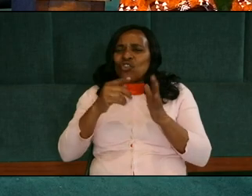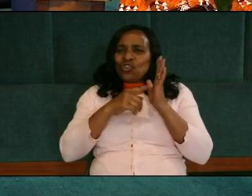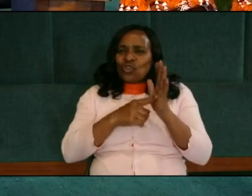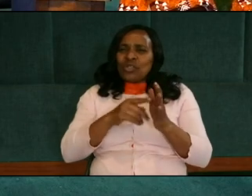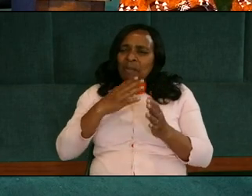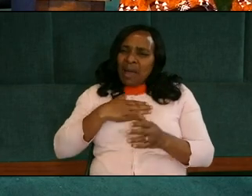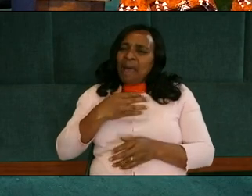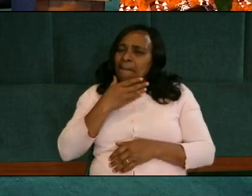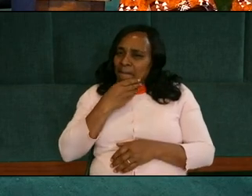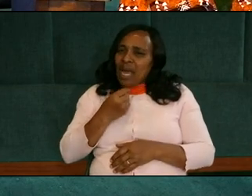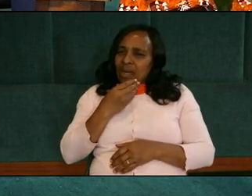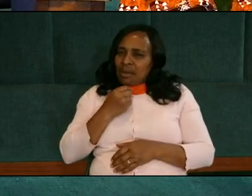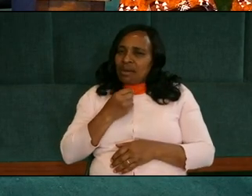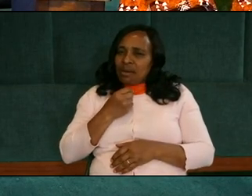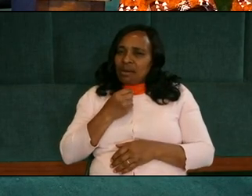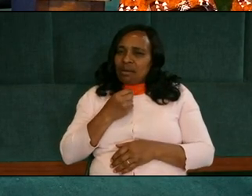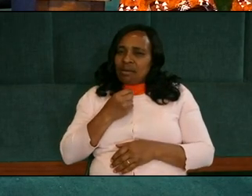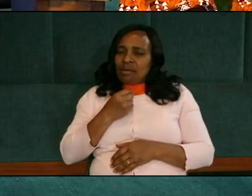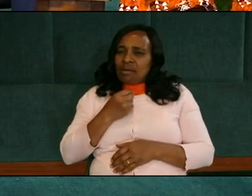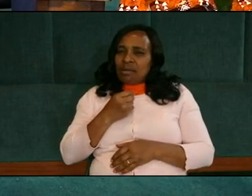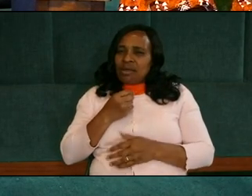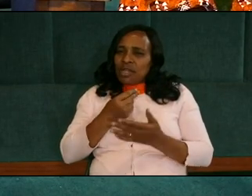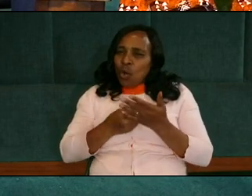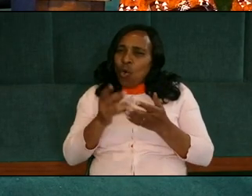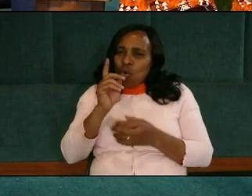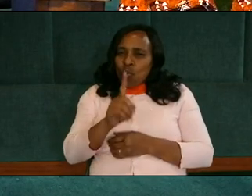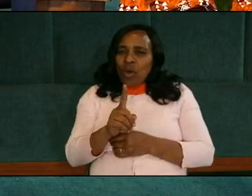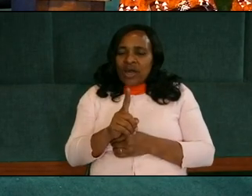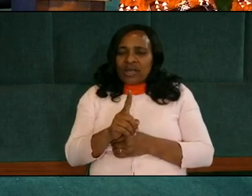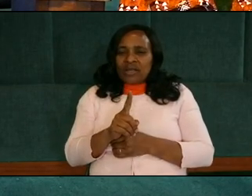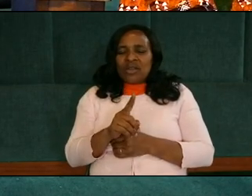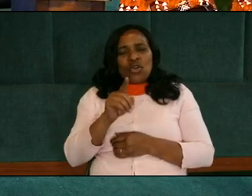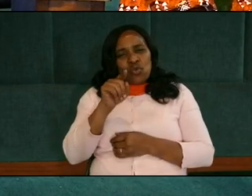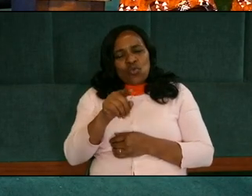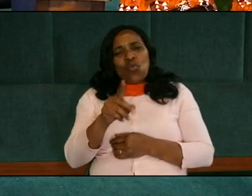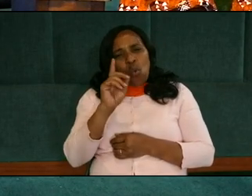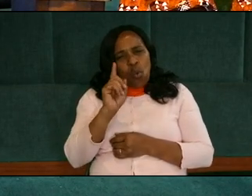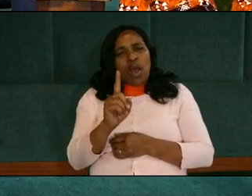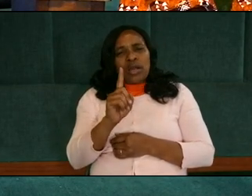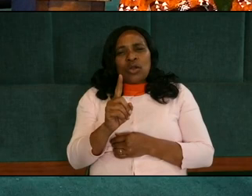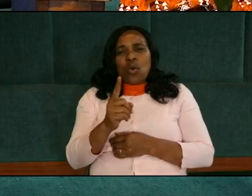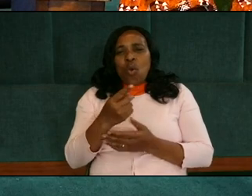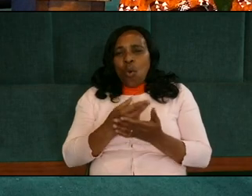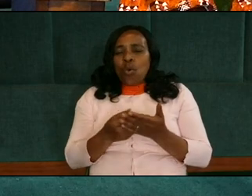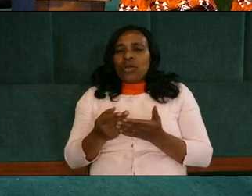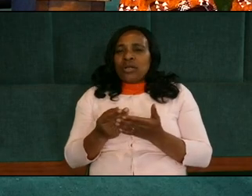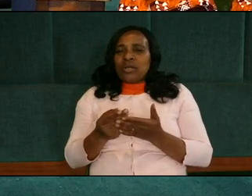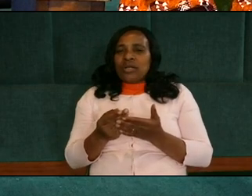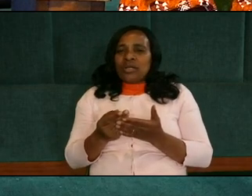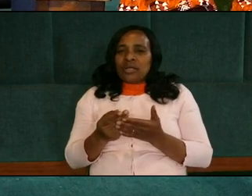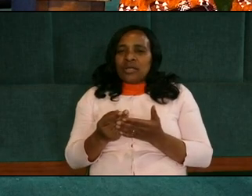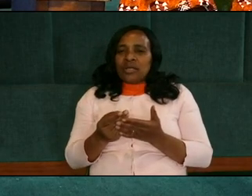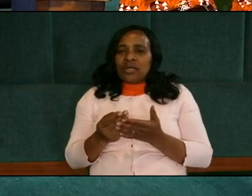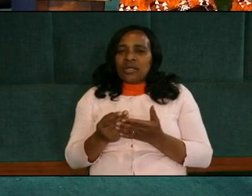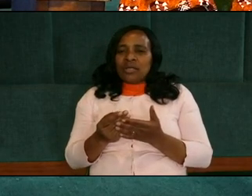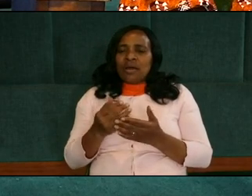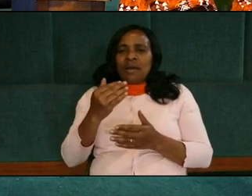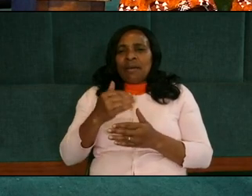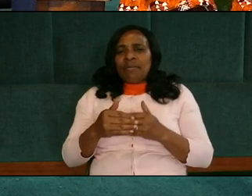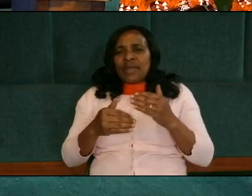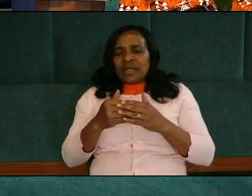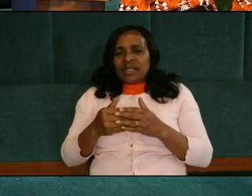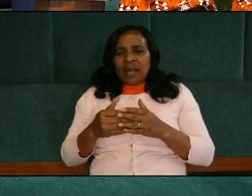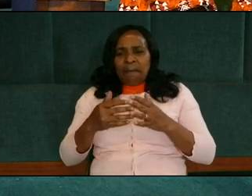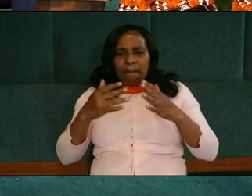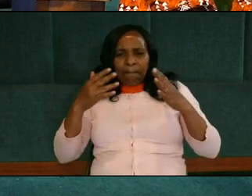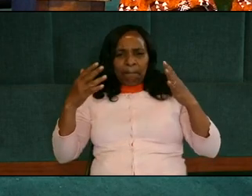my guy, are the holy one. You and only you are holy. So let's do this. Build a huge ark